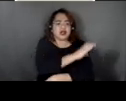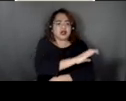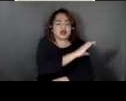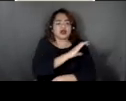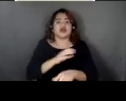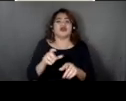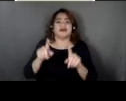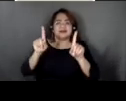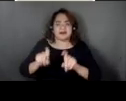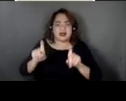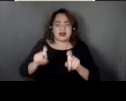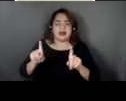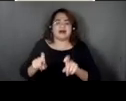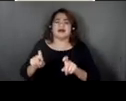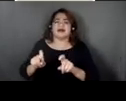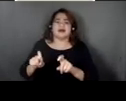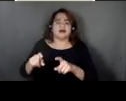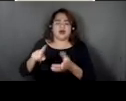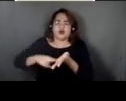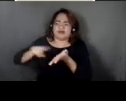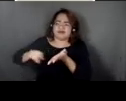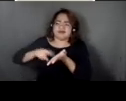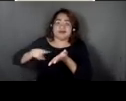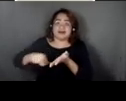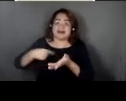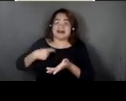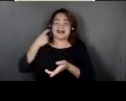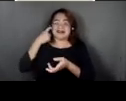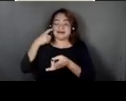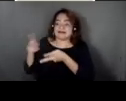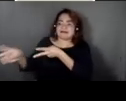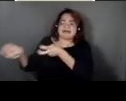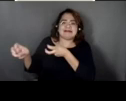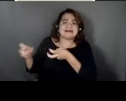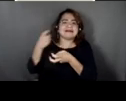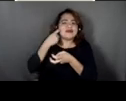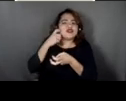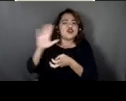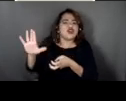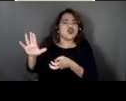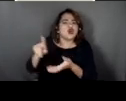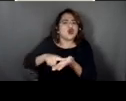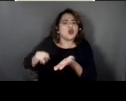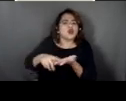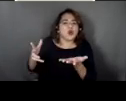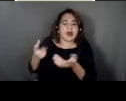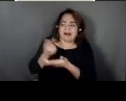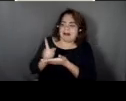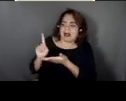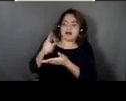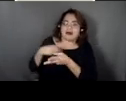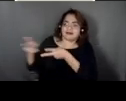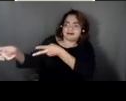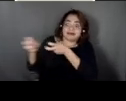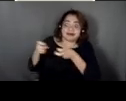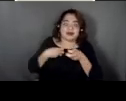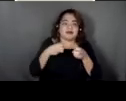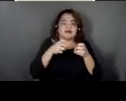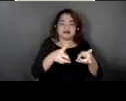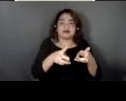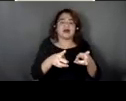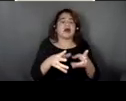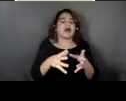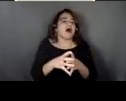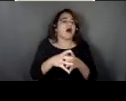And I just grabbed this grid from their current clinical trials last week. So there's a lot of care going on